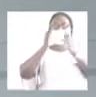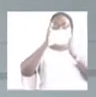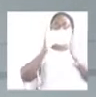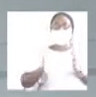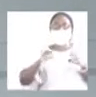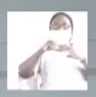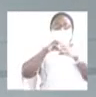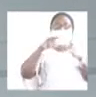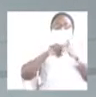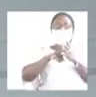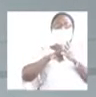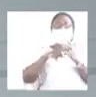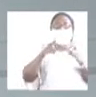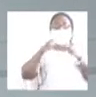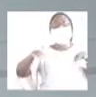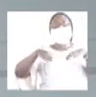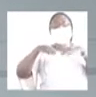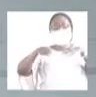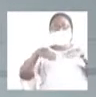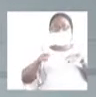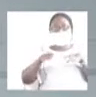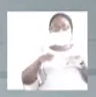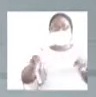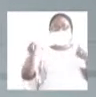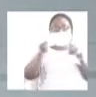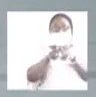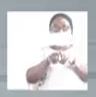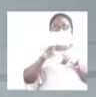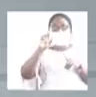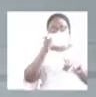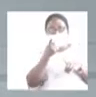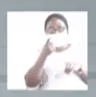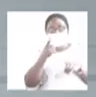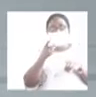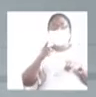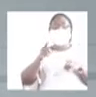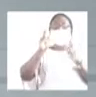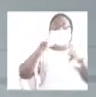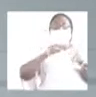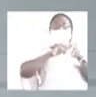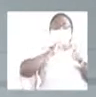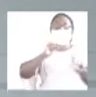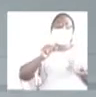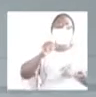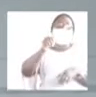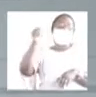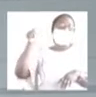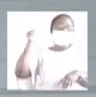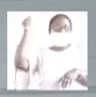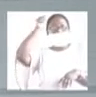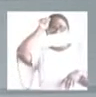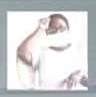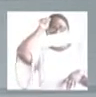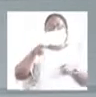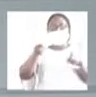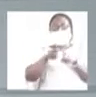Mr. Abel. And the total quantity they purchased for 1 week are reflected at